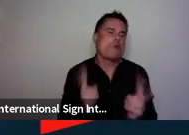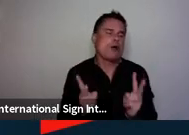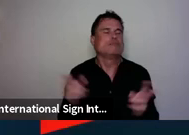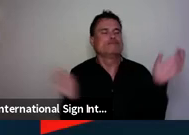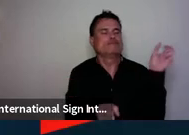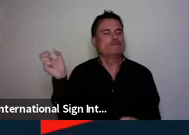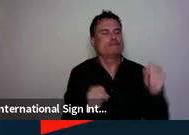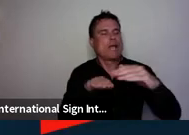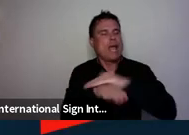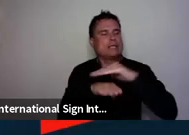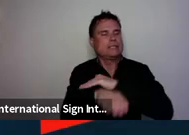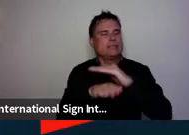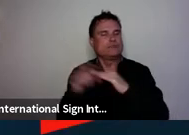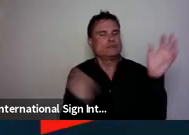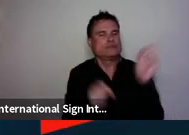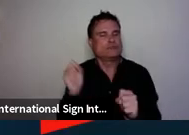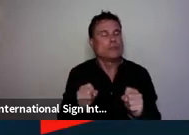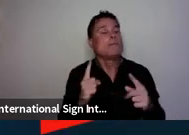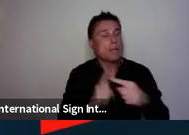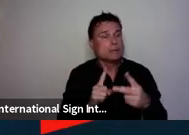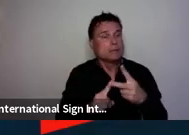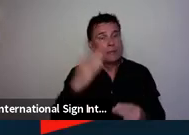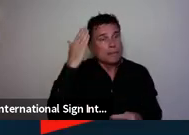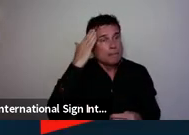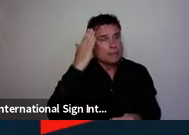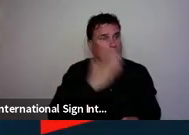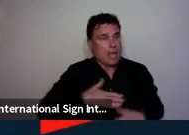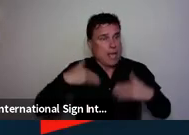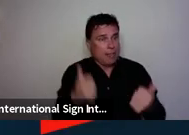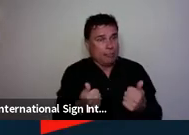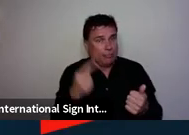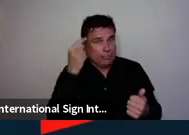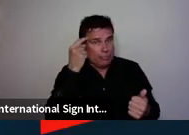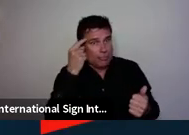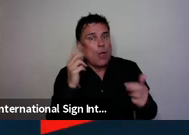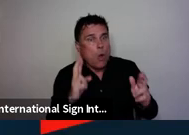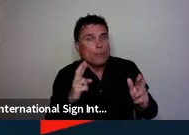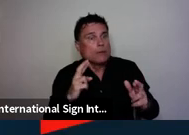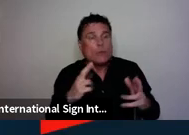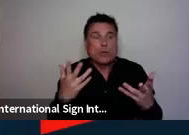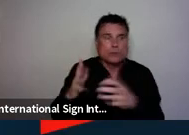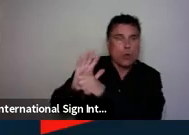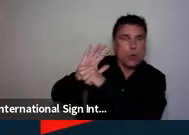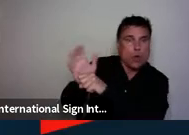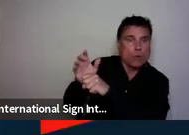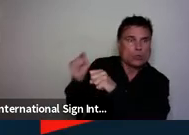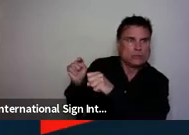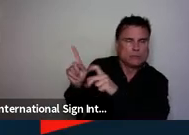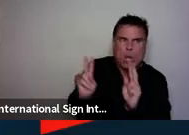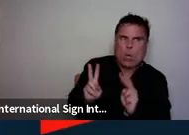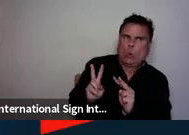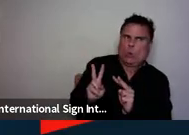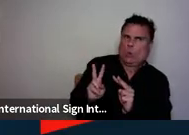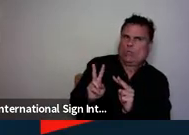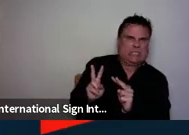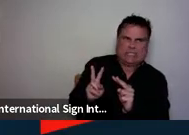has not gotten enough attention, but I hope with this crisis, it's actually brought it to the surface, that it's something we cannot